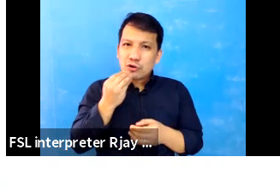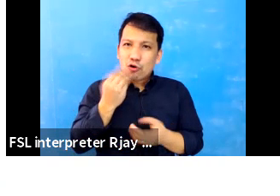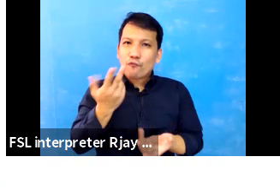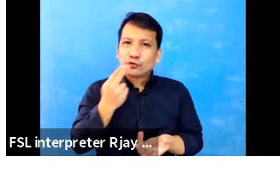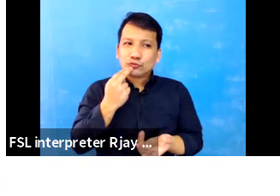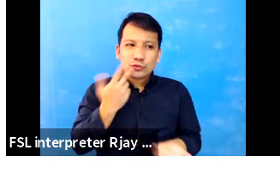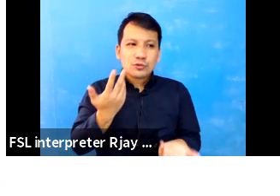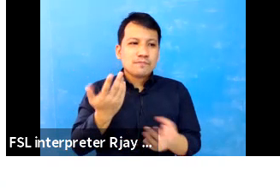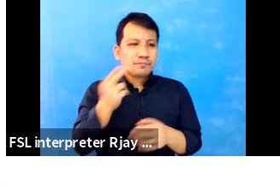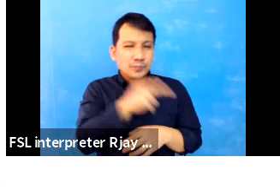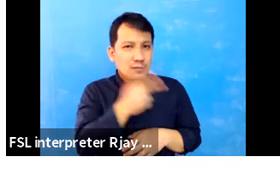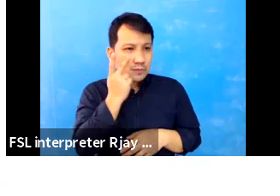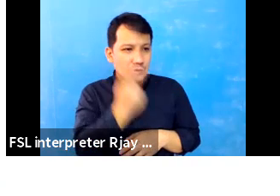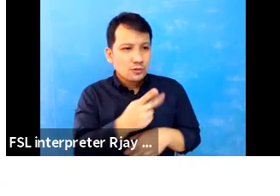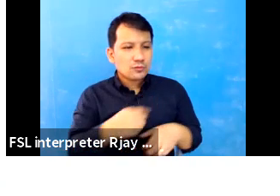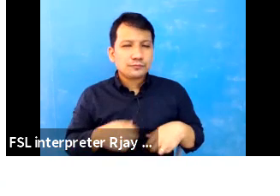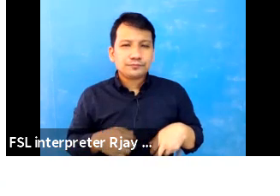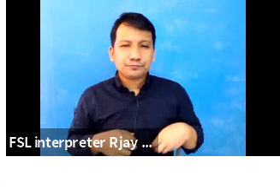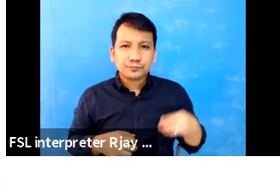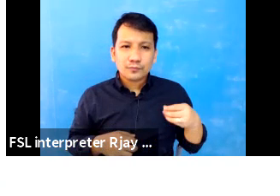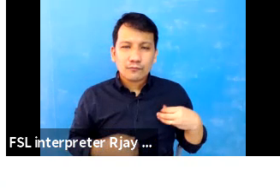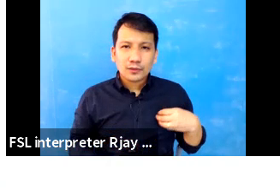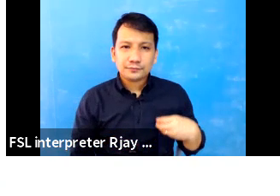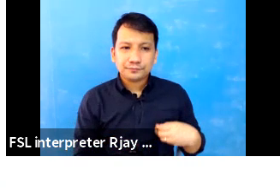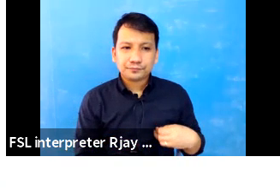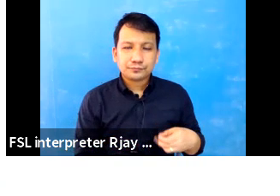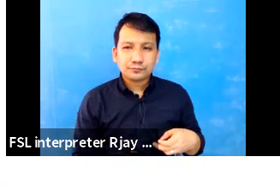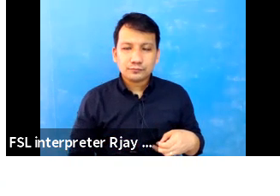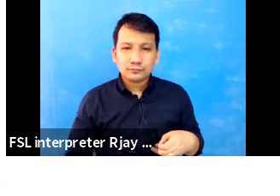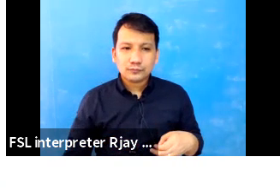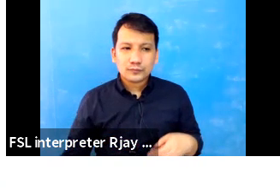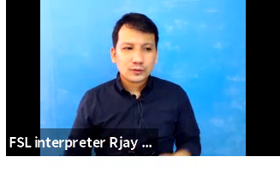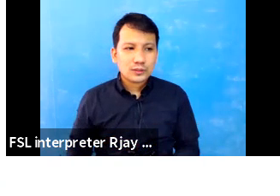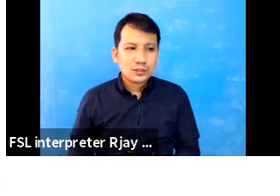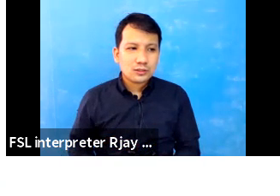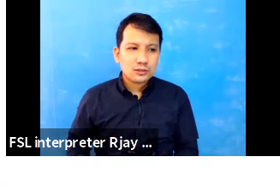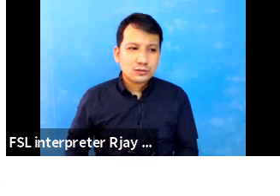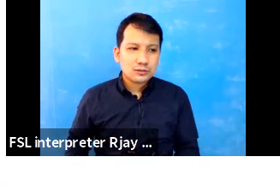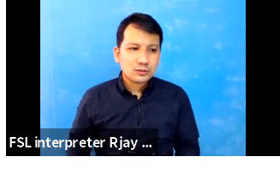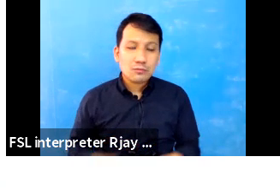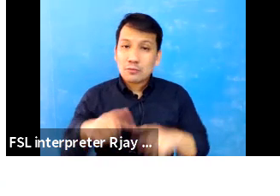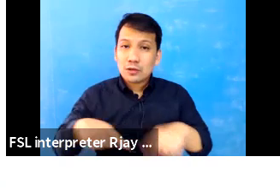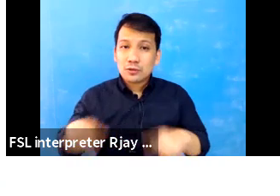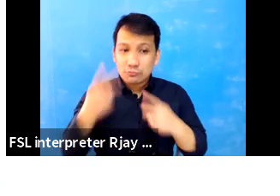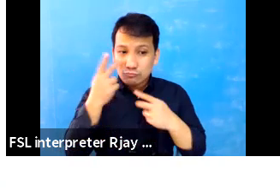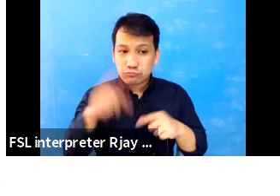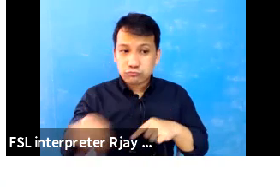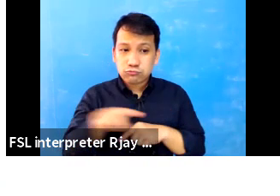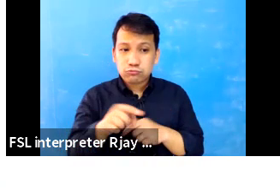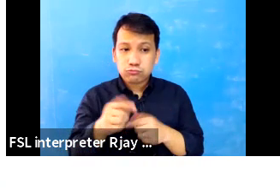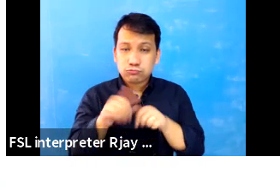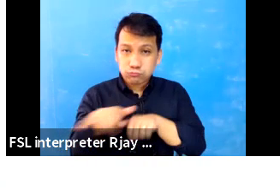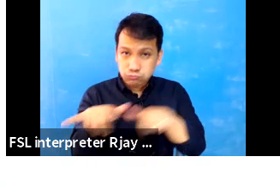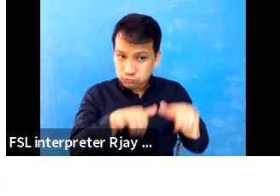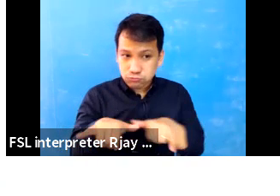Here, I would like to point out, as Dr. Martin had indicated, the different indicators that we use in measuring